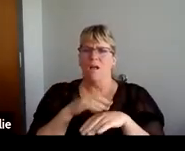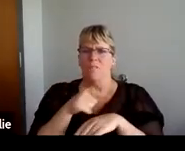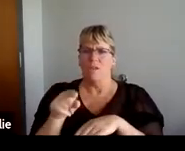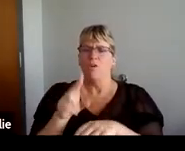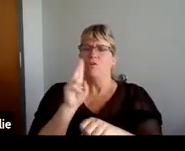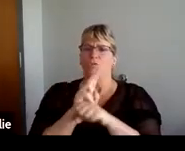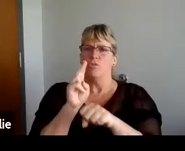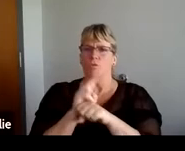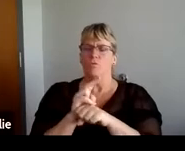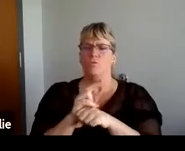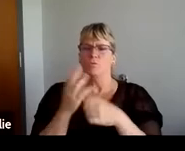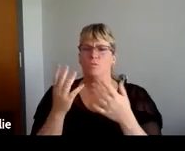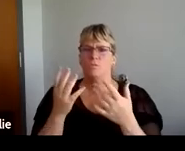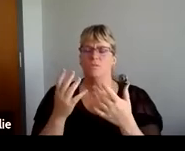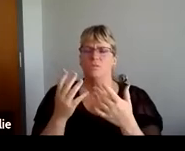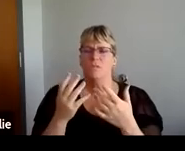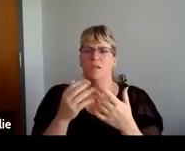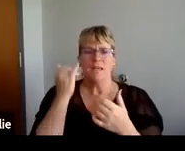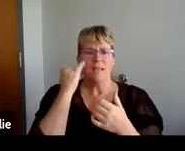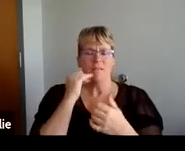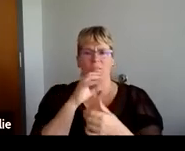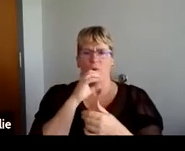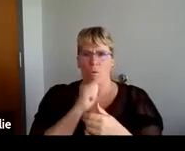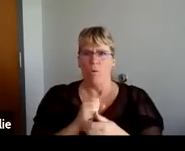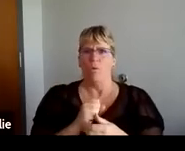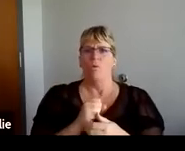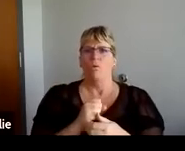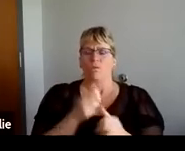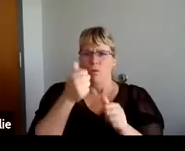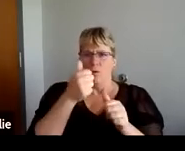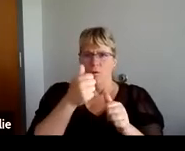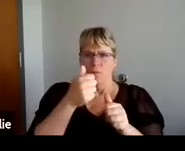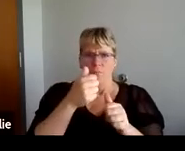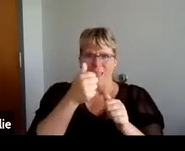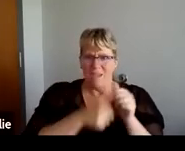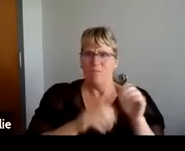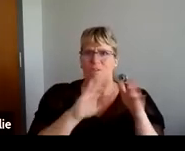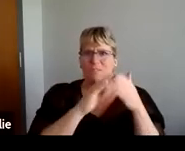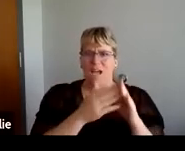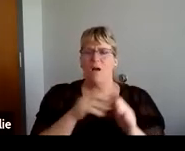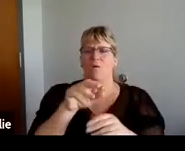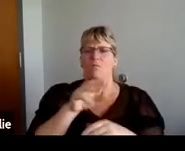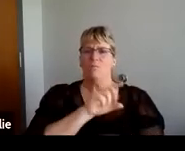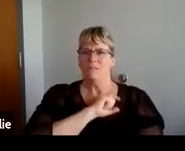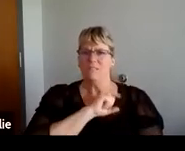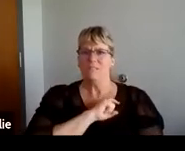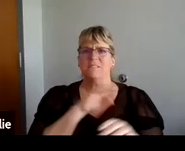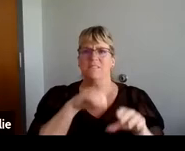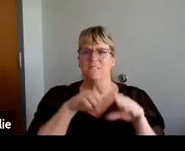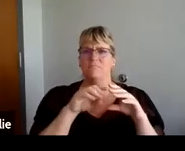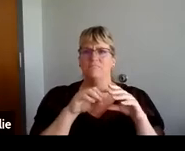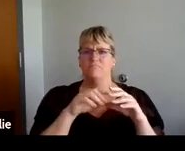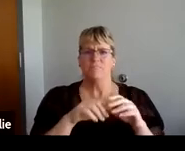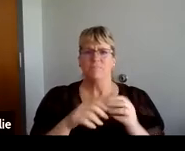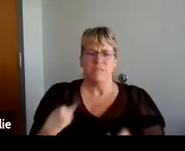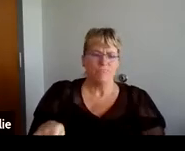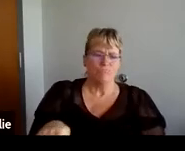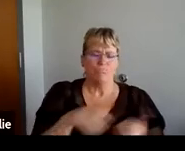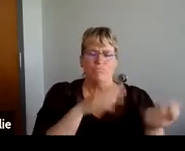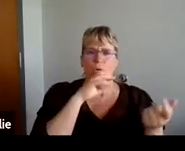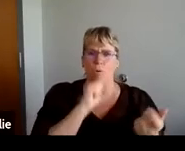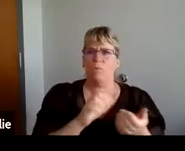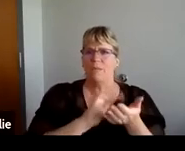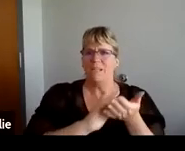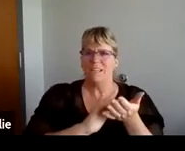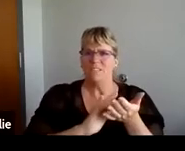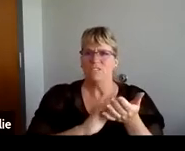the disposals, which are in every town, every police department, a lot of pharmacies around our country, and get rid of old medications